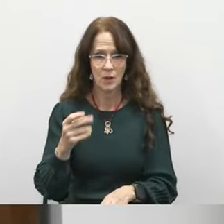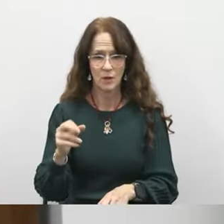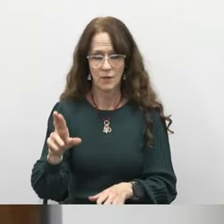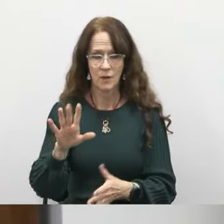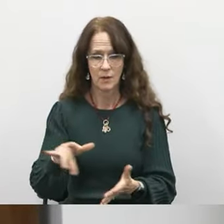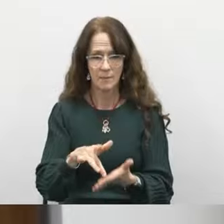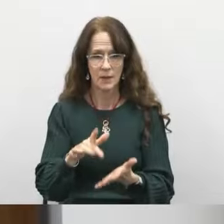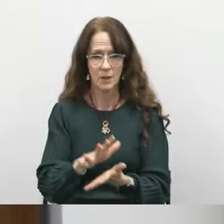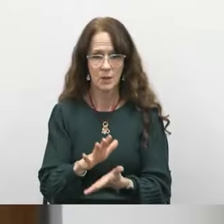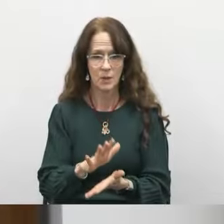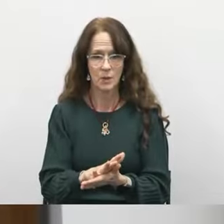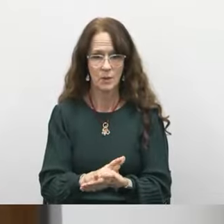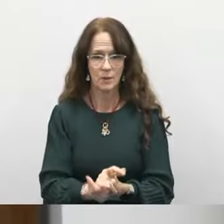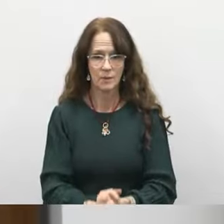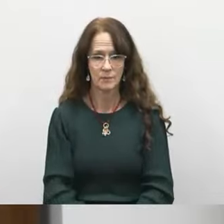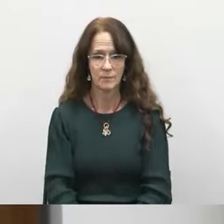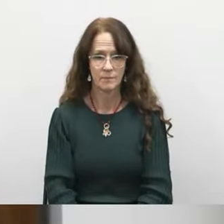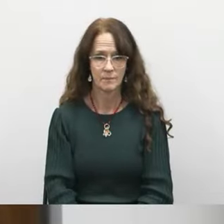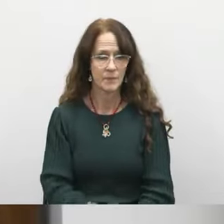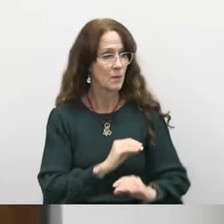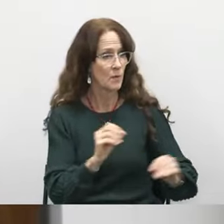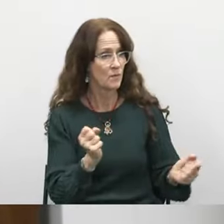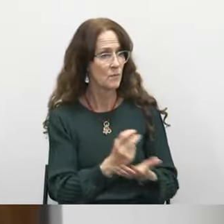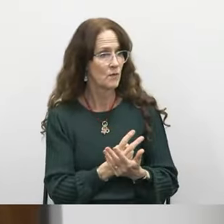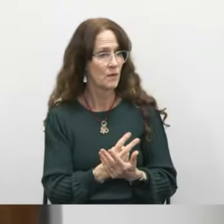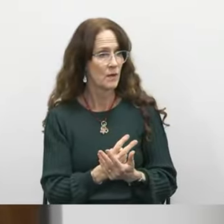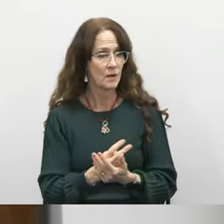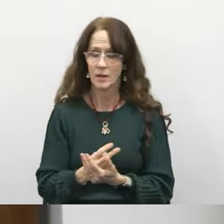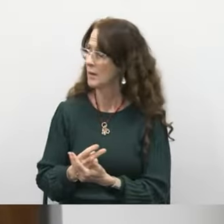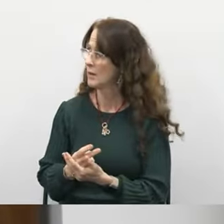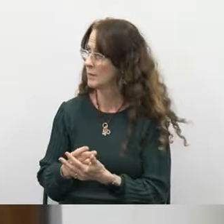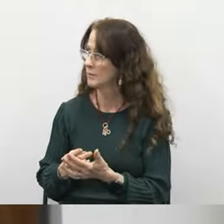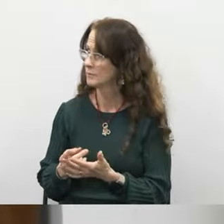School. Move for approval. Second.